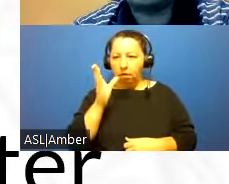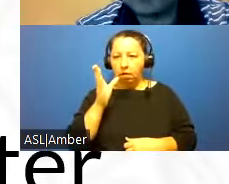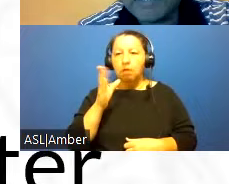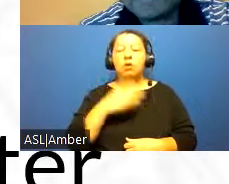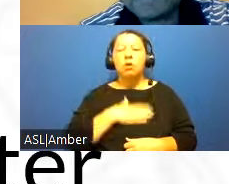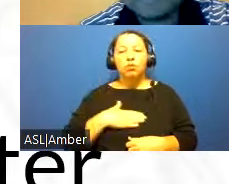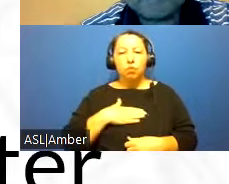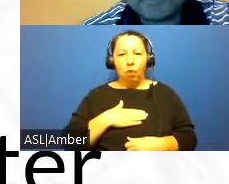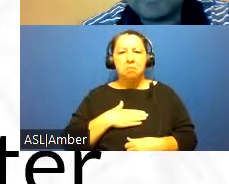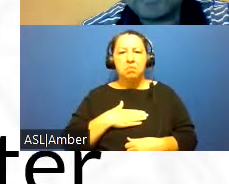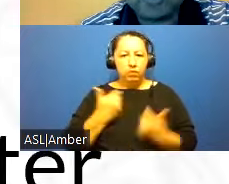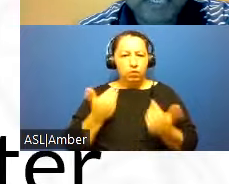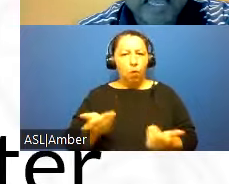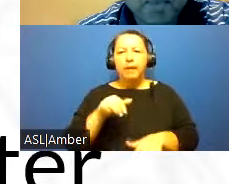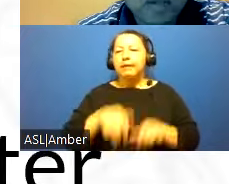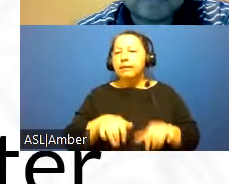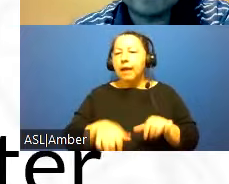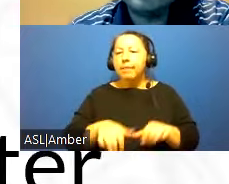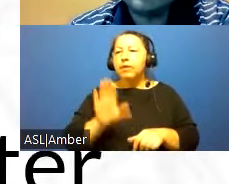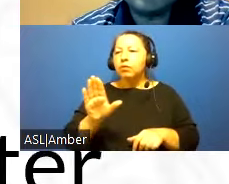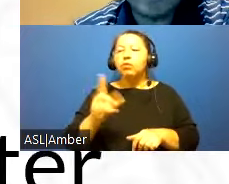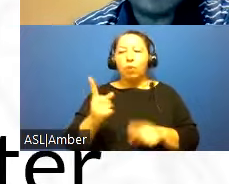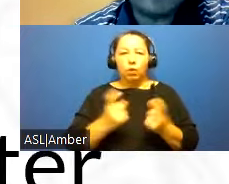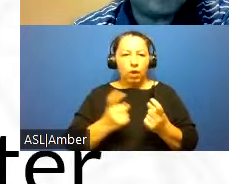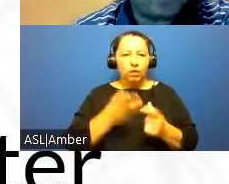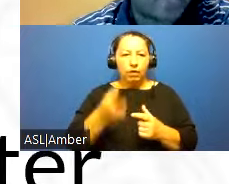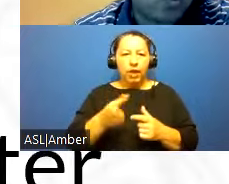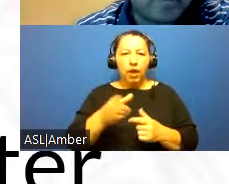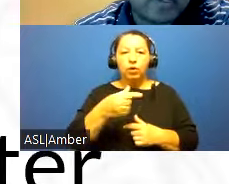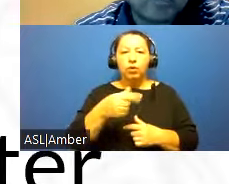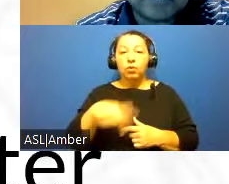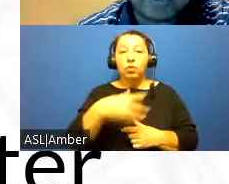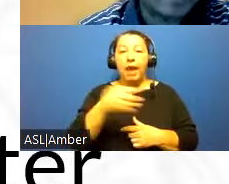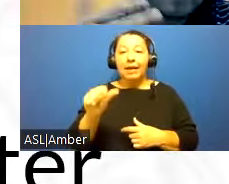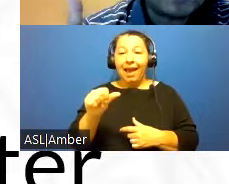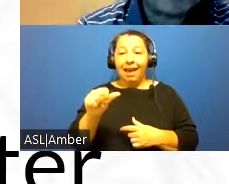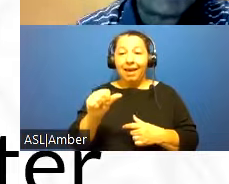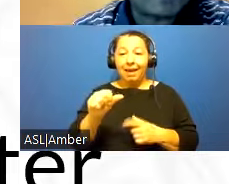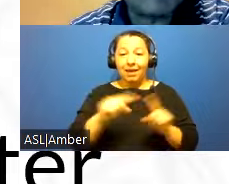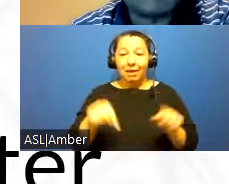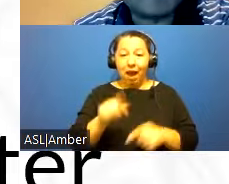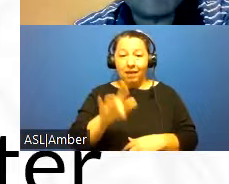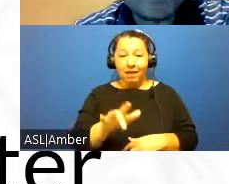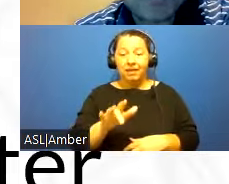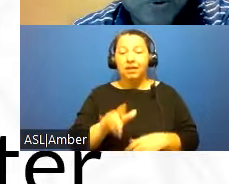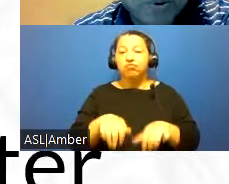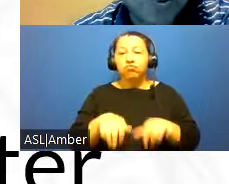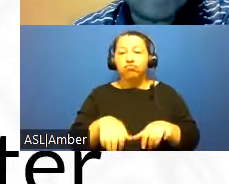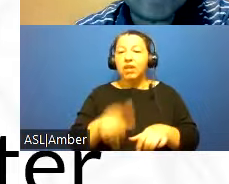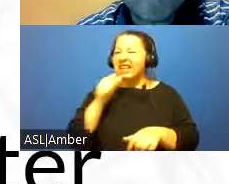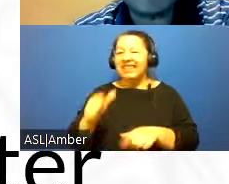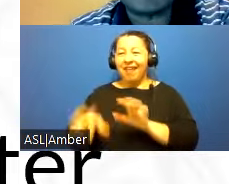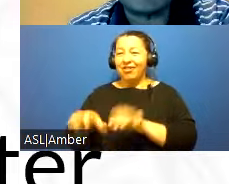your questions in the Q&A box and not in the chat window. There's a lot of messages that are going to come in the chat window